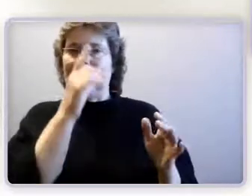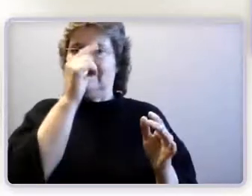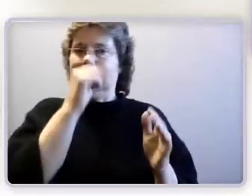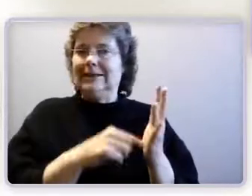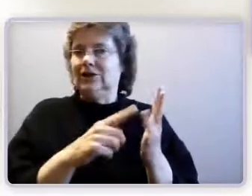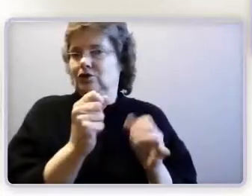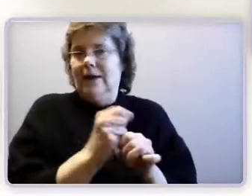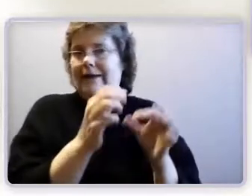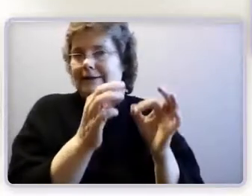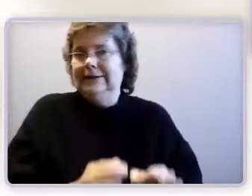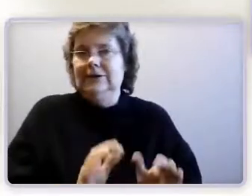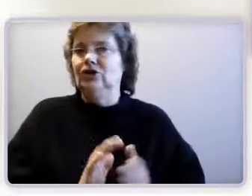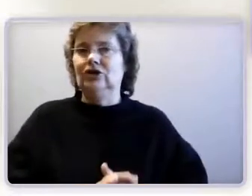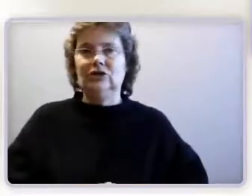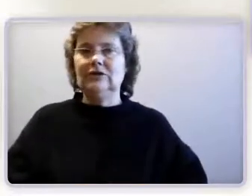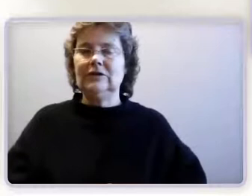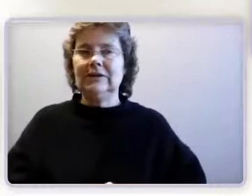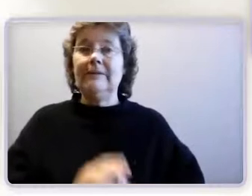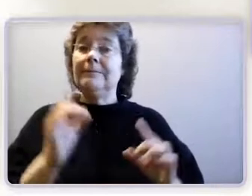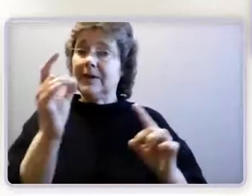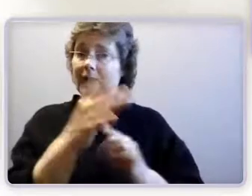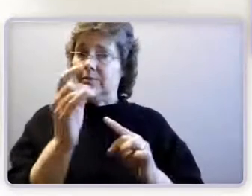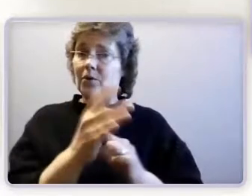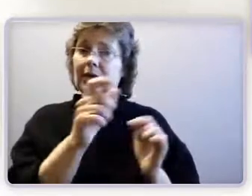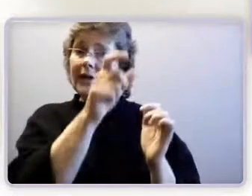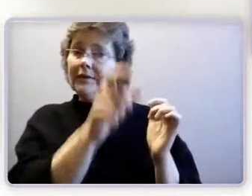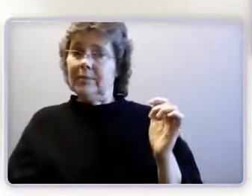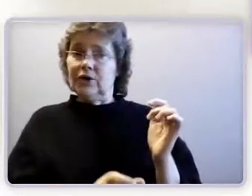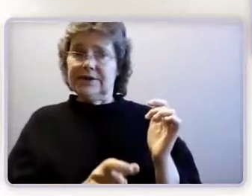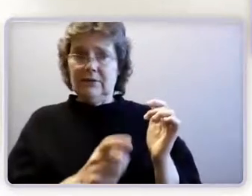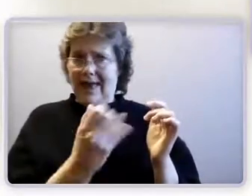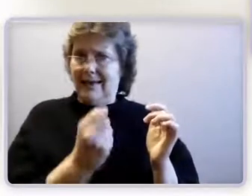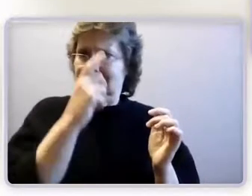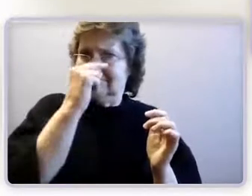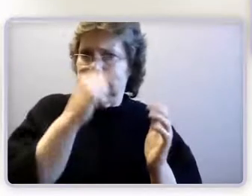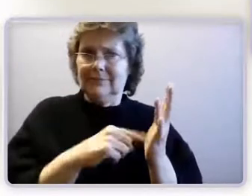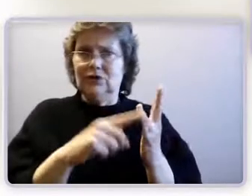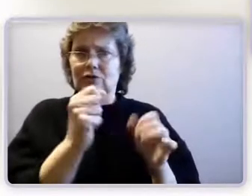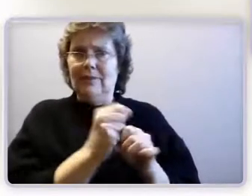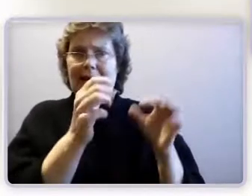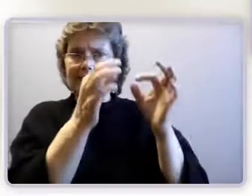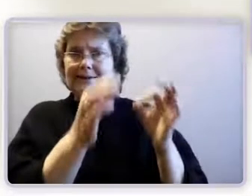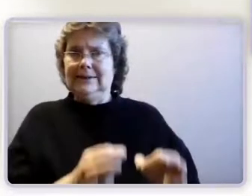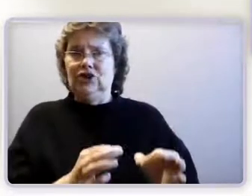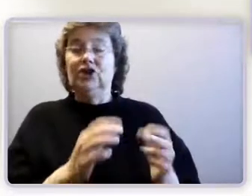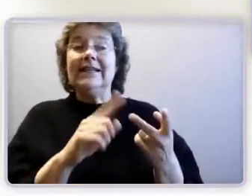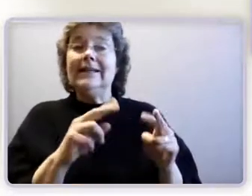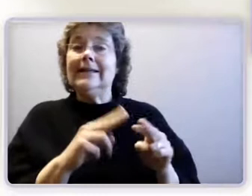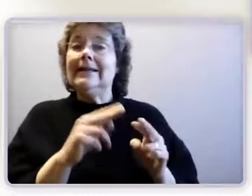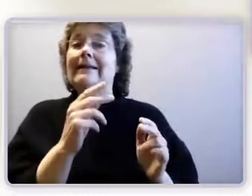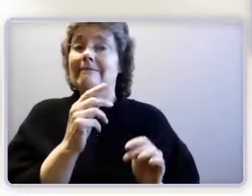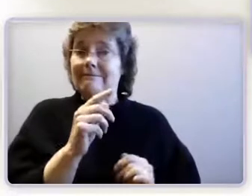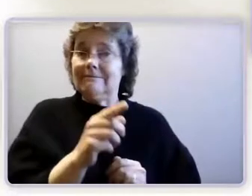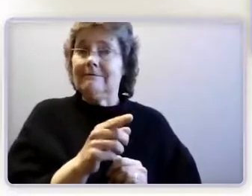And importantly, a person has decision-making capacity in relation to a matter if it's possible for the person to make the decision